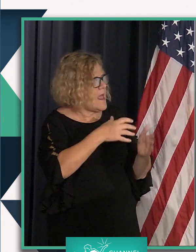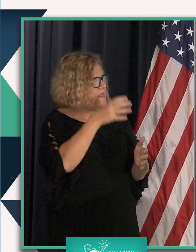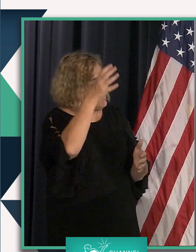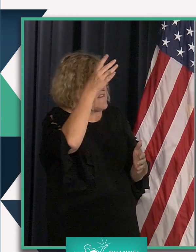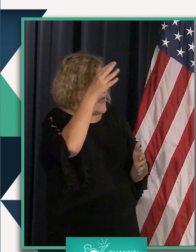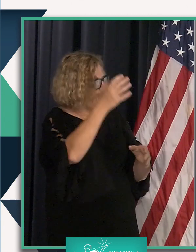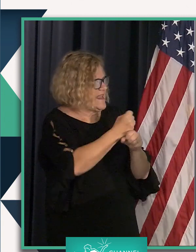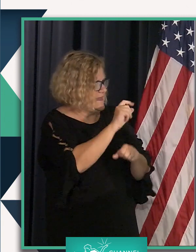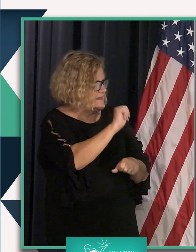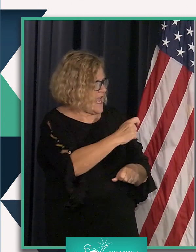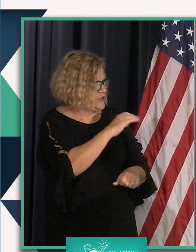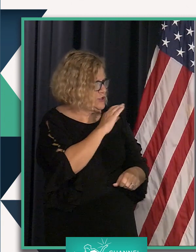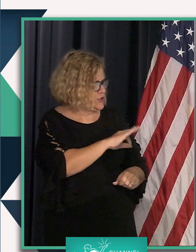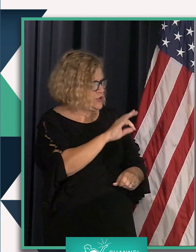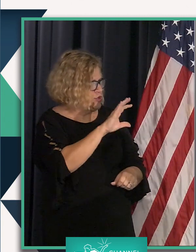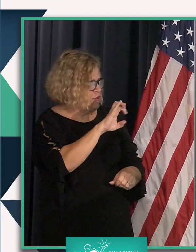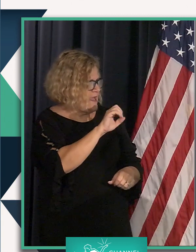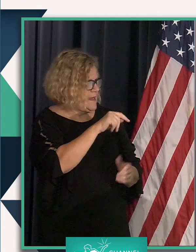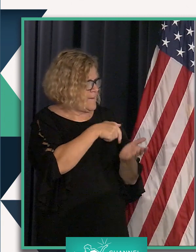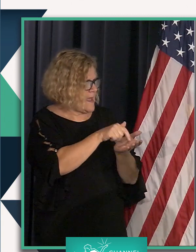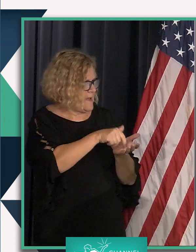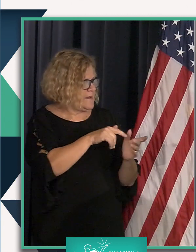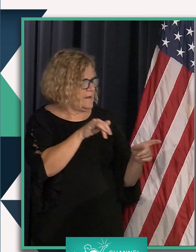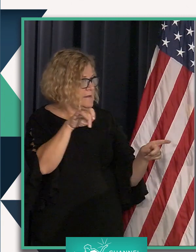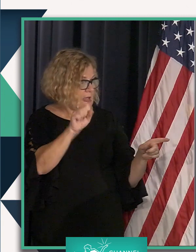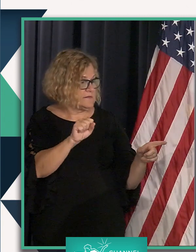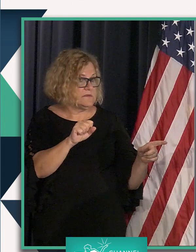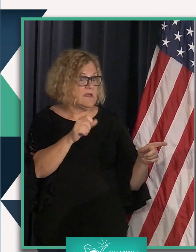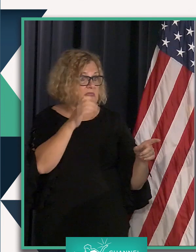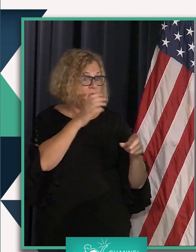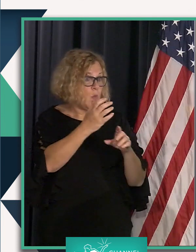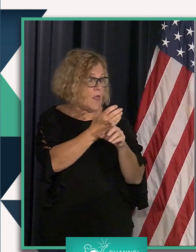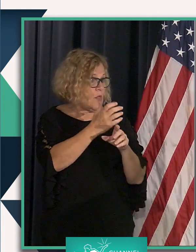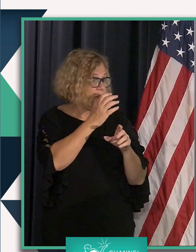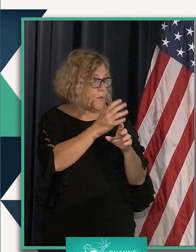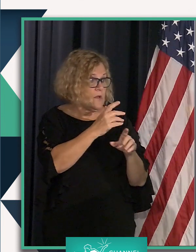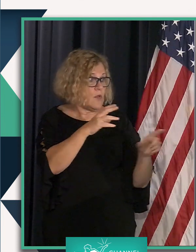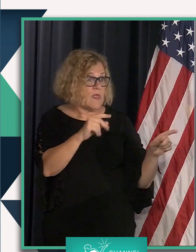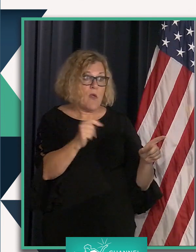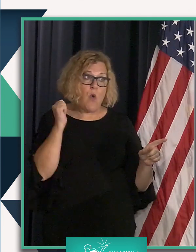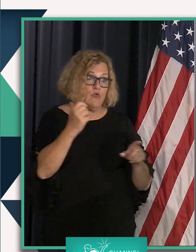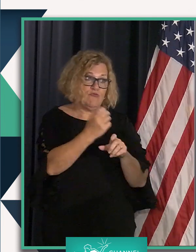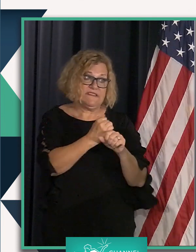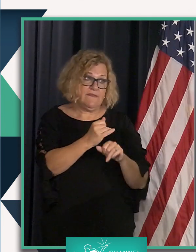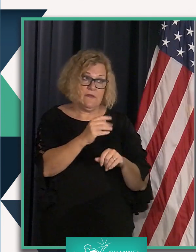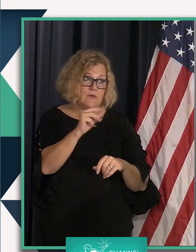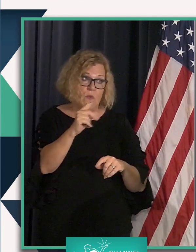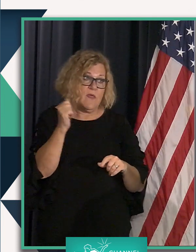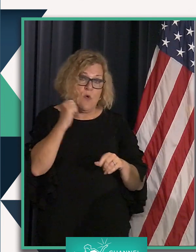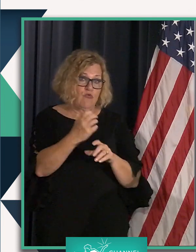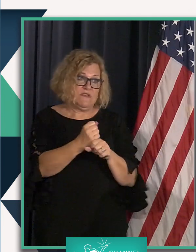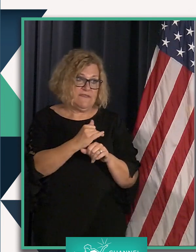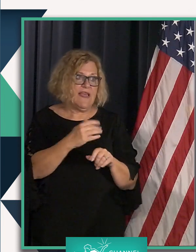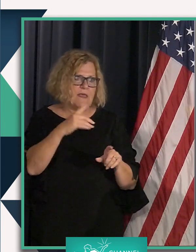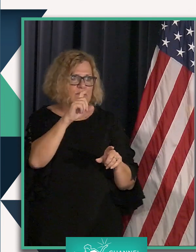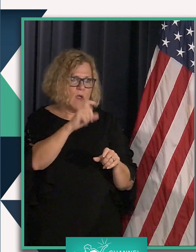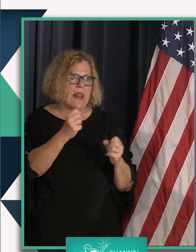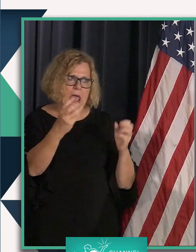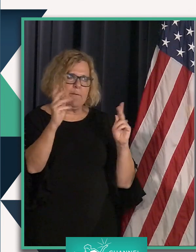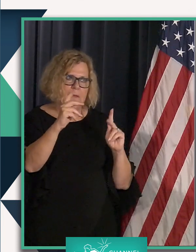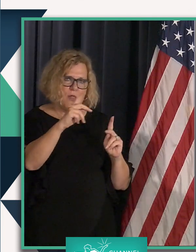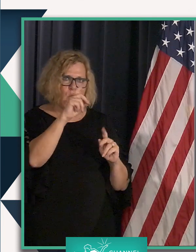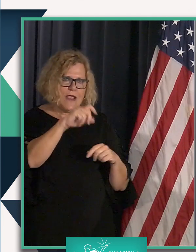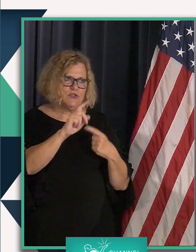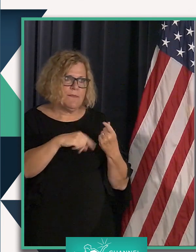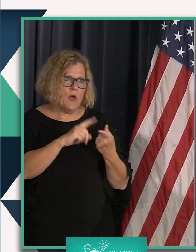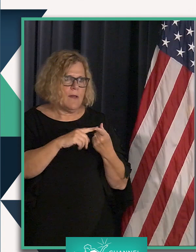the father gets the tax credit payment. Yes. So they will receive it? No, they won't receive. They won't They receive. will So not that was my receive it. question. A lot of people had questions